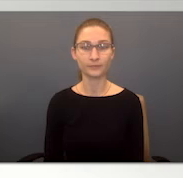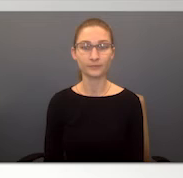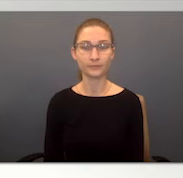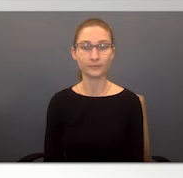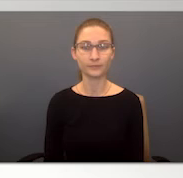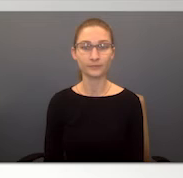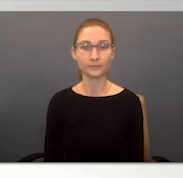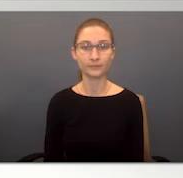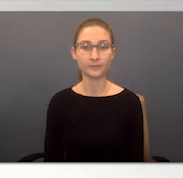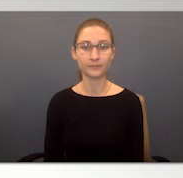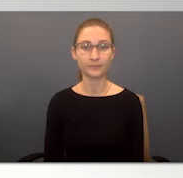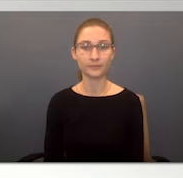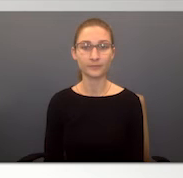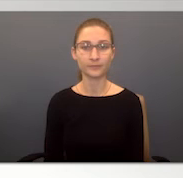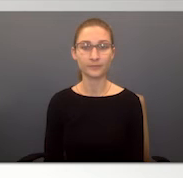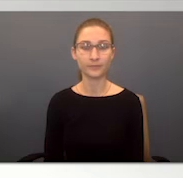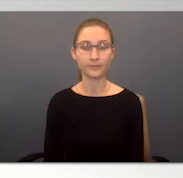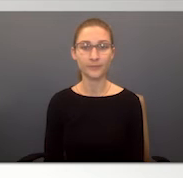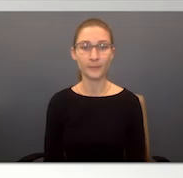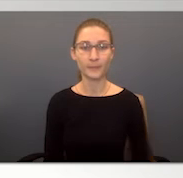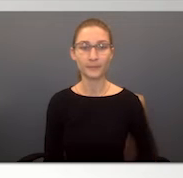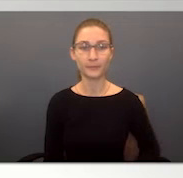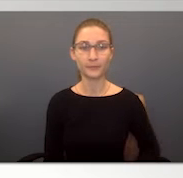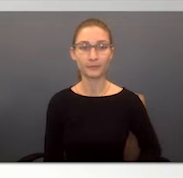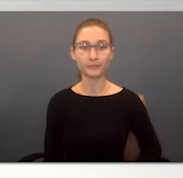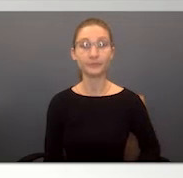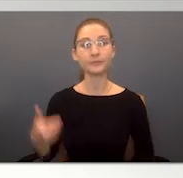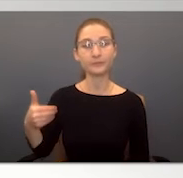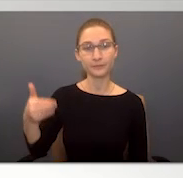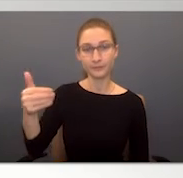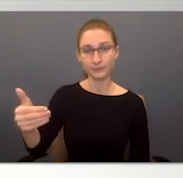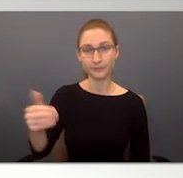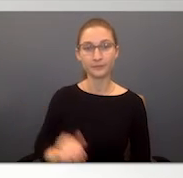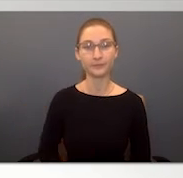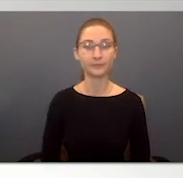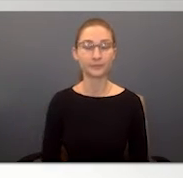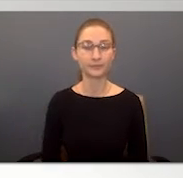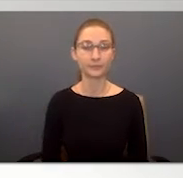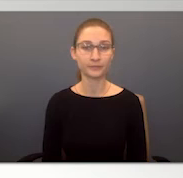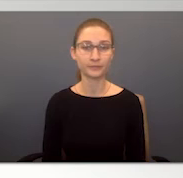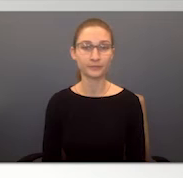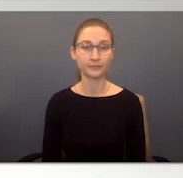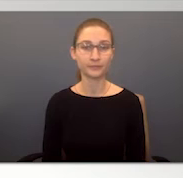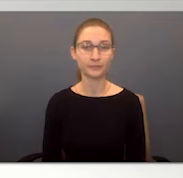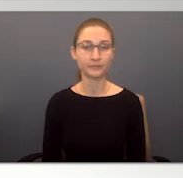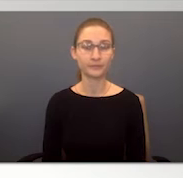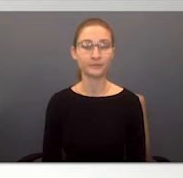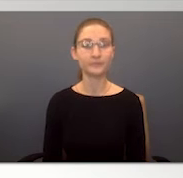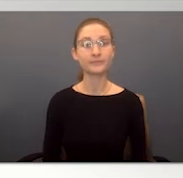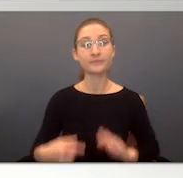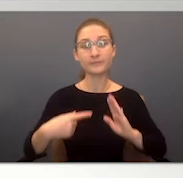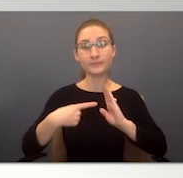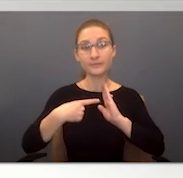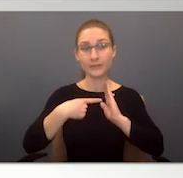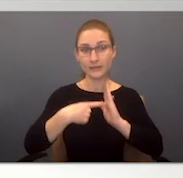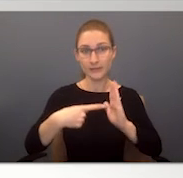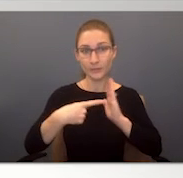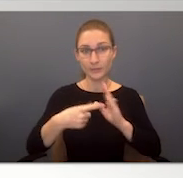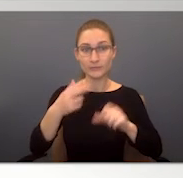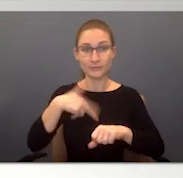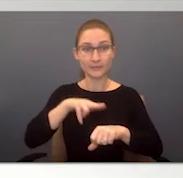So examples of natural support, so family members, neighbors, friends, you know, internet